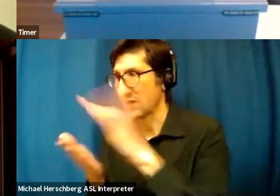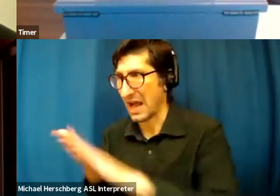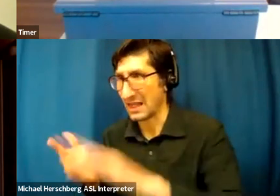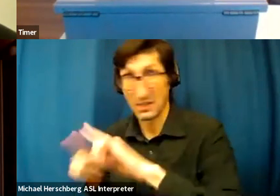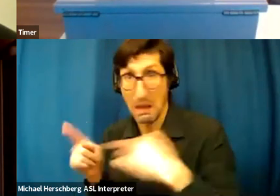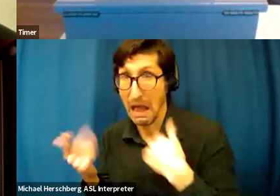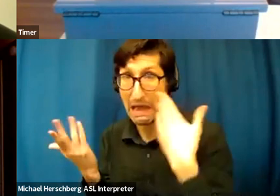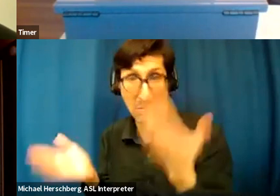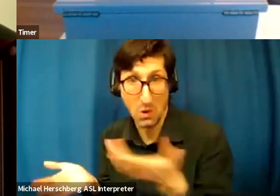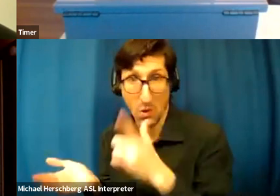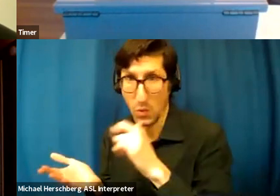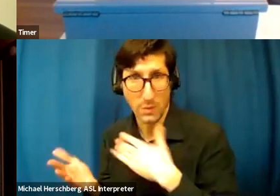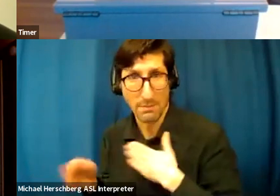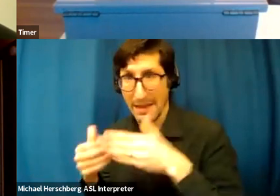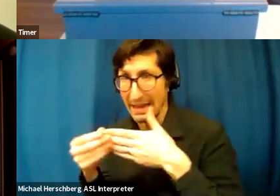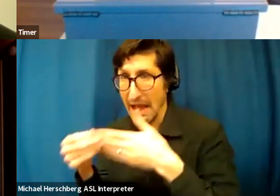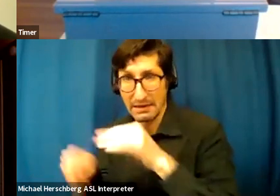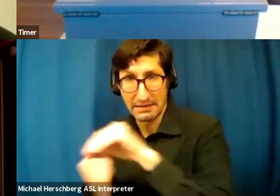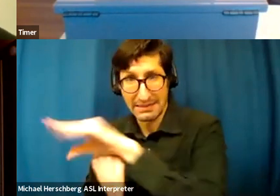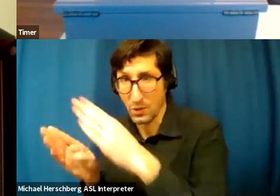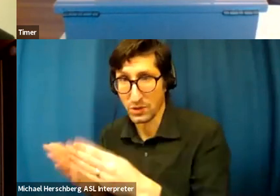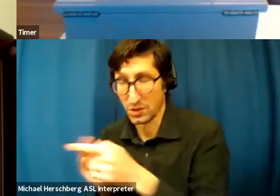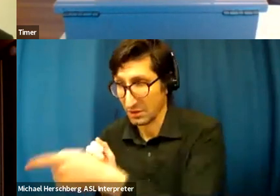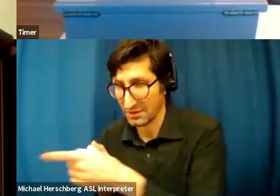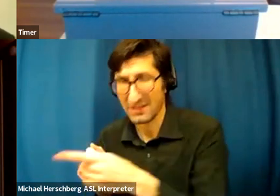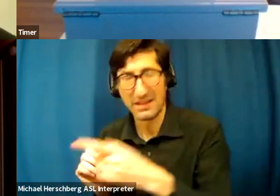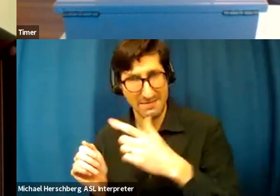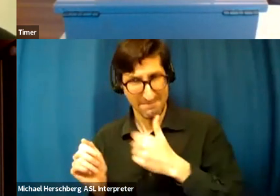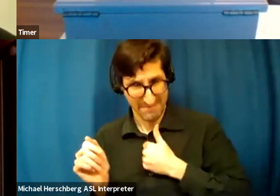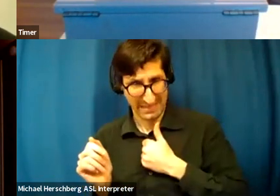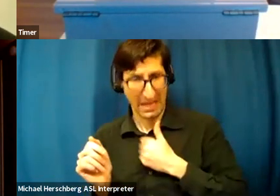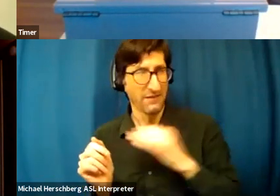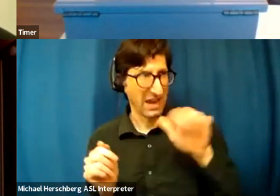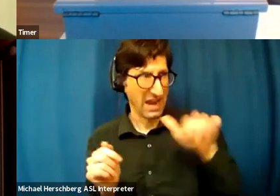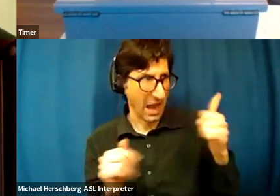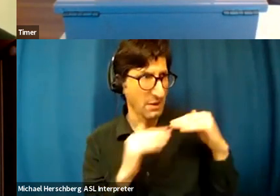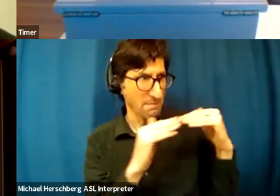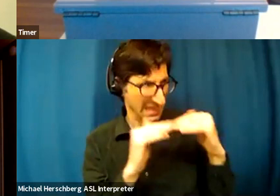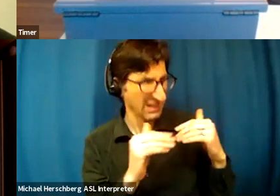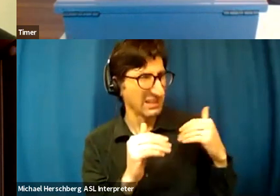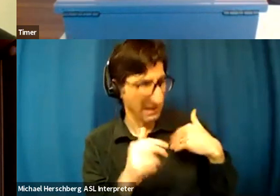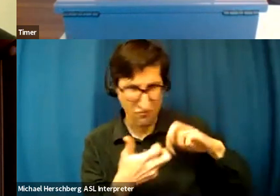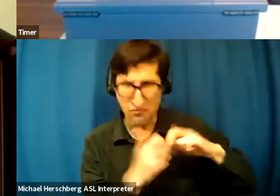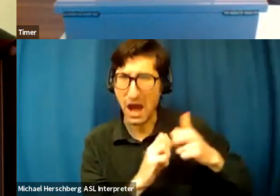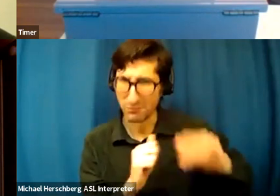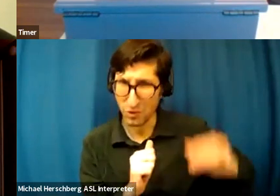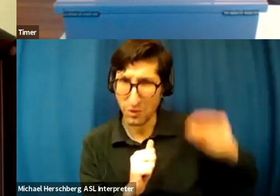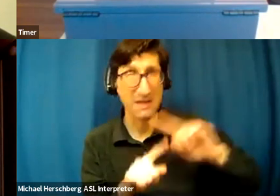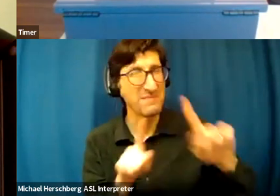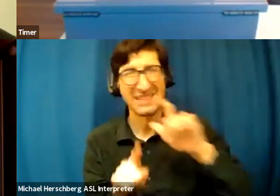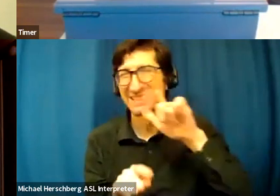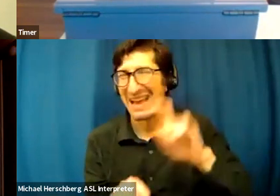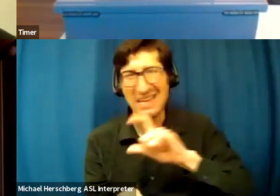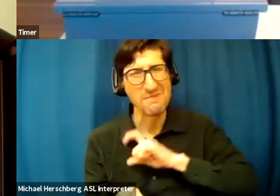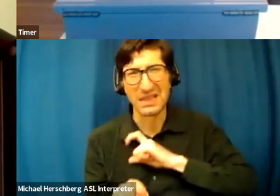woman was? Myself and many of my peers were troubled children, but we didn't need police officers to arrest us,